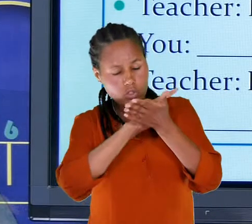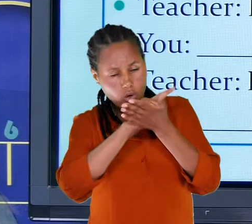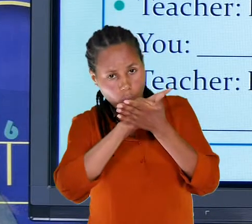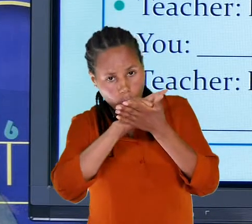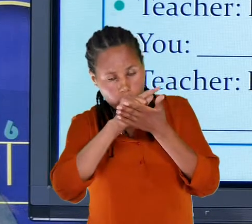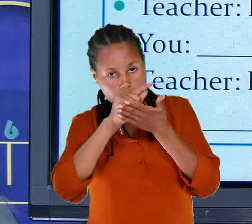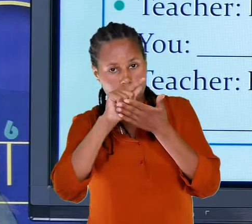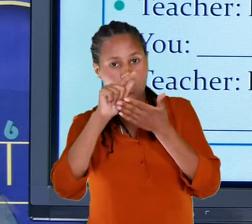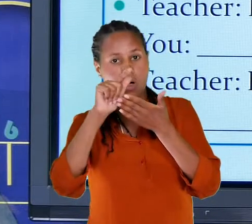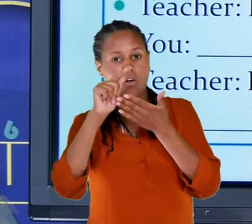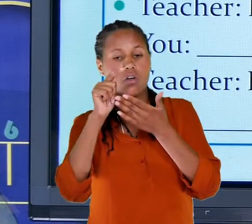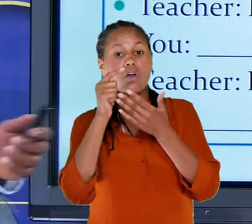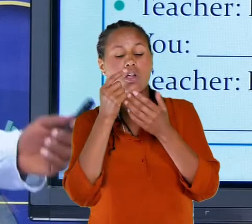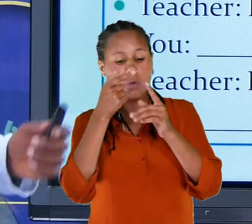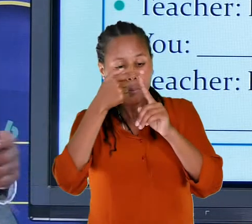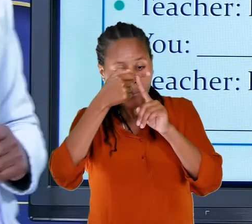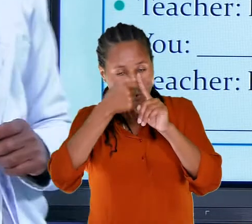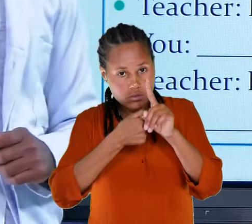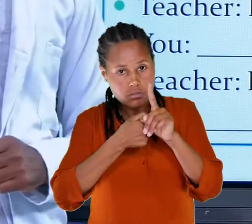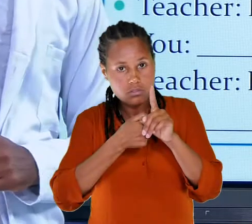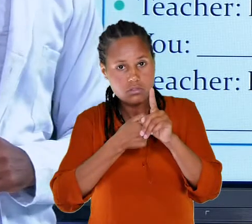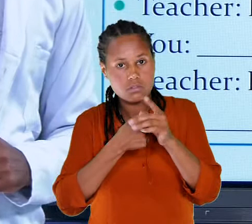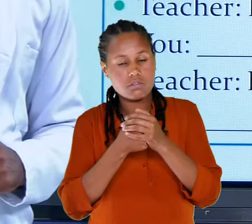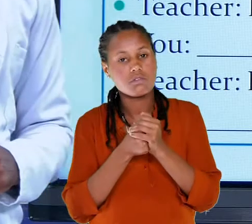How many weeks are there in a month?